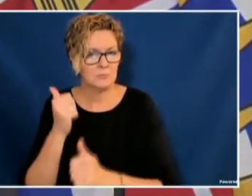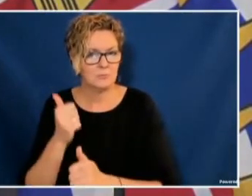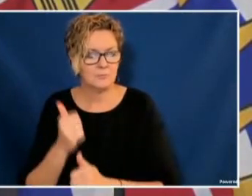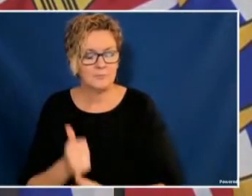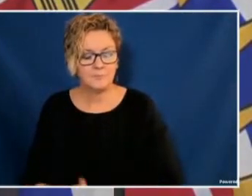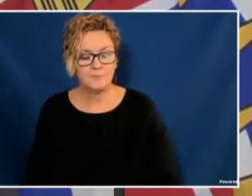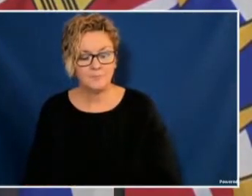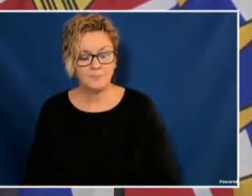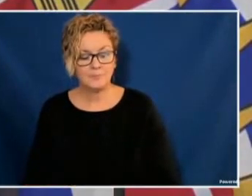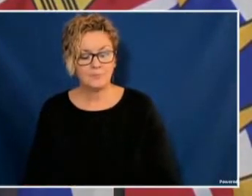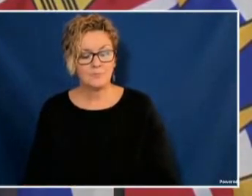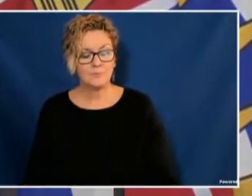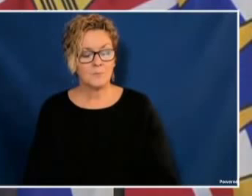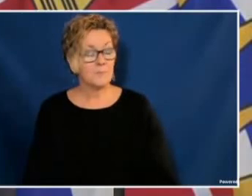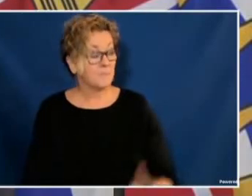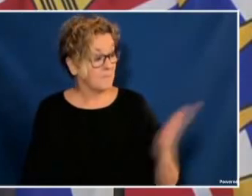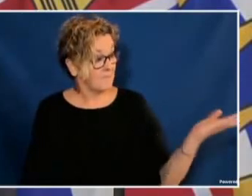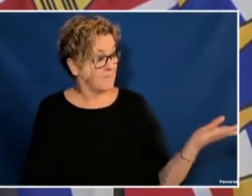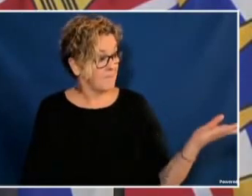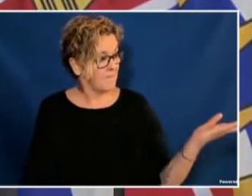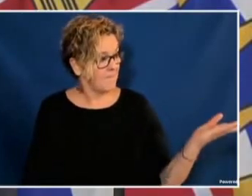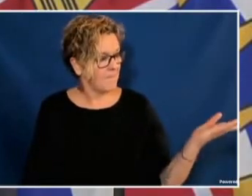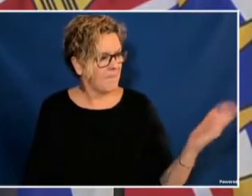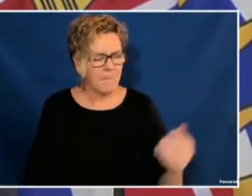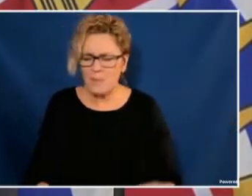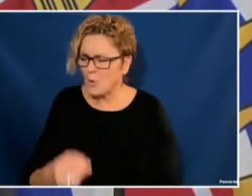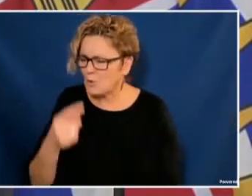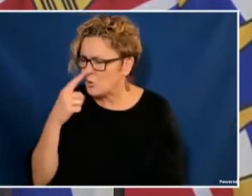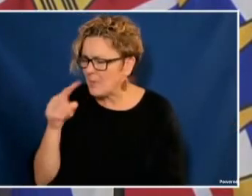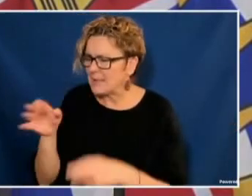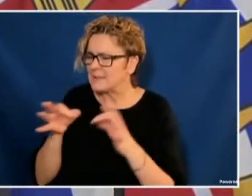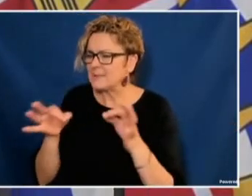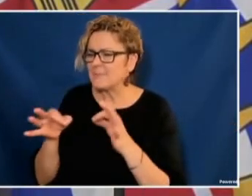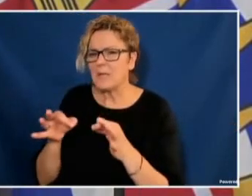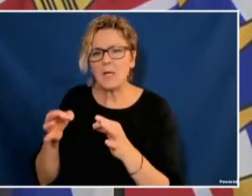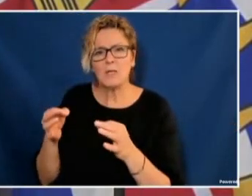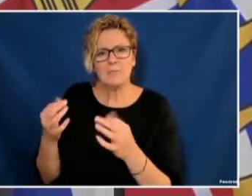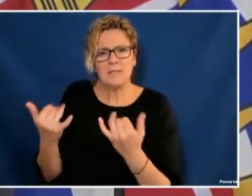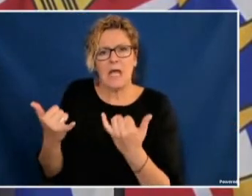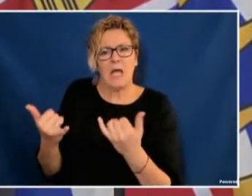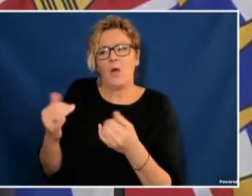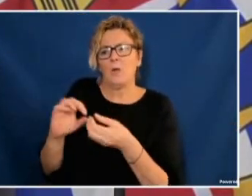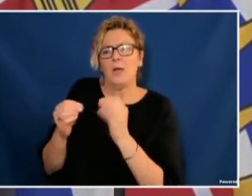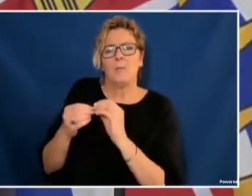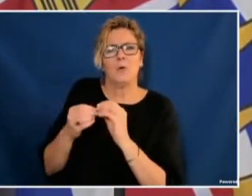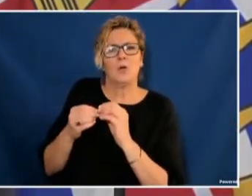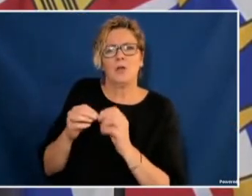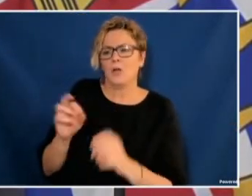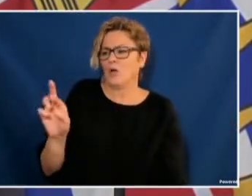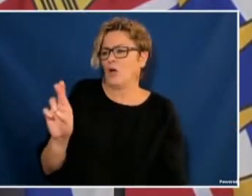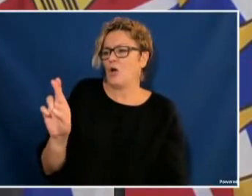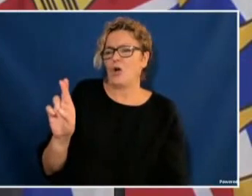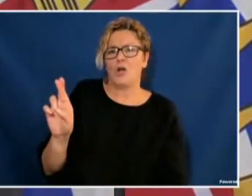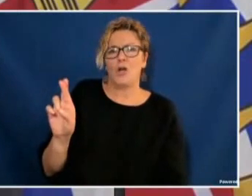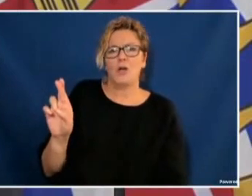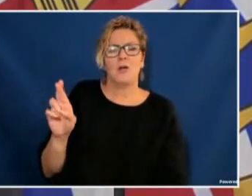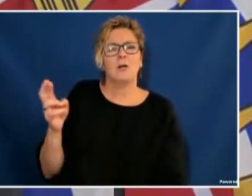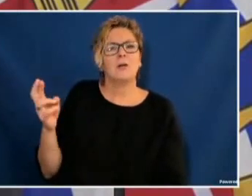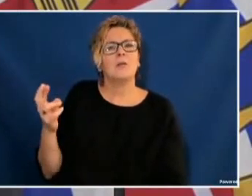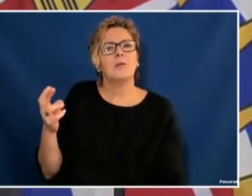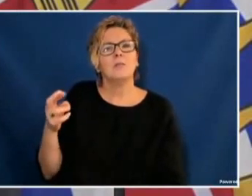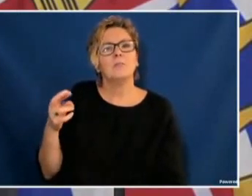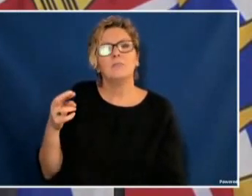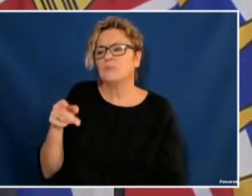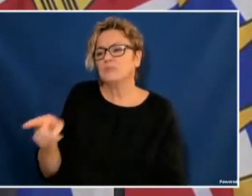these measures that we use for other viruses like influenza, where they spread more homogeneously across the